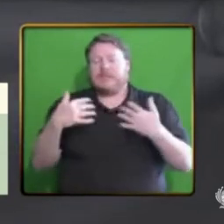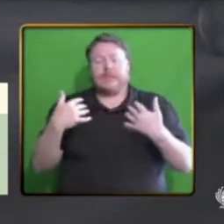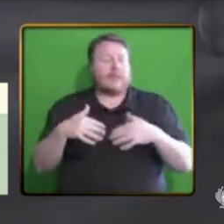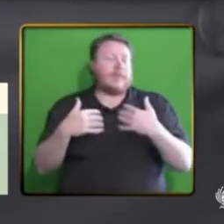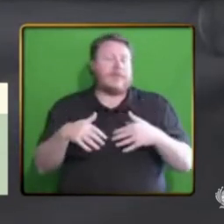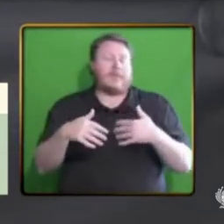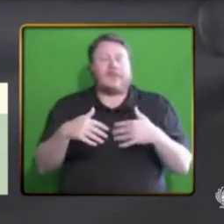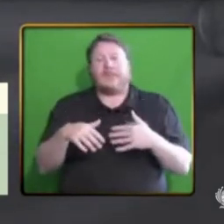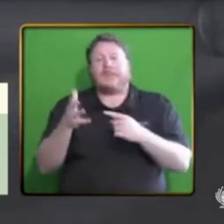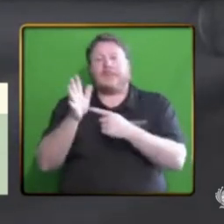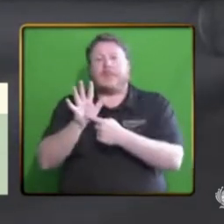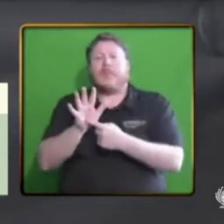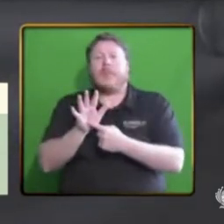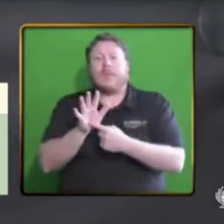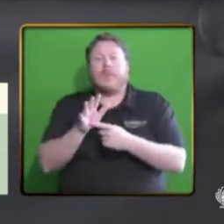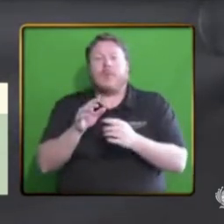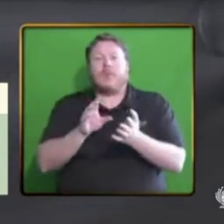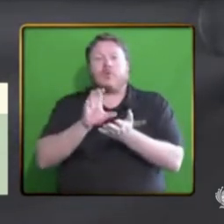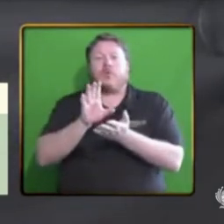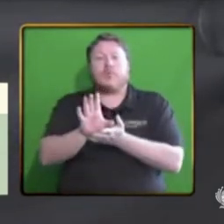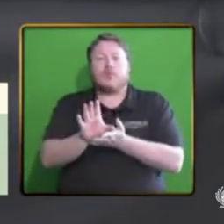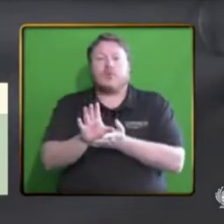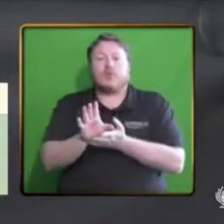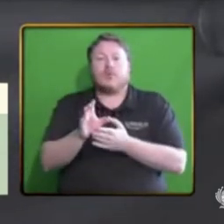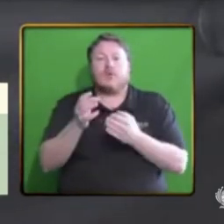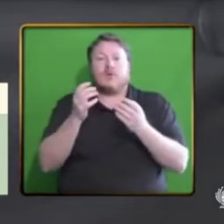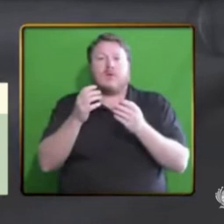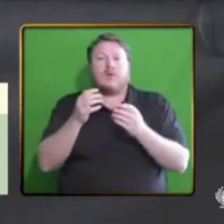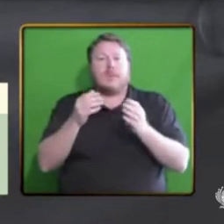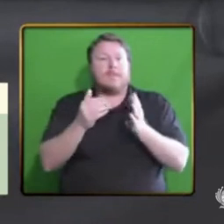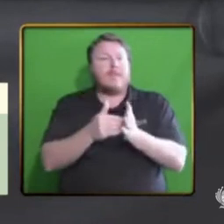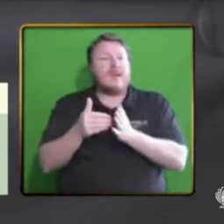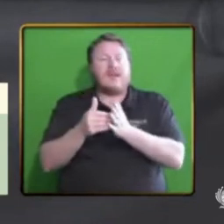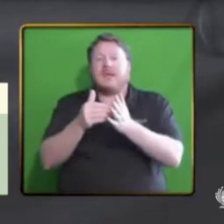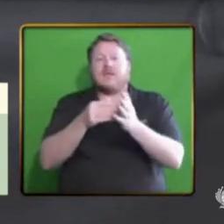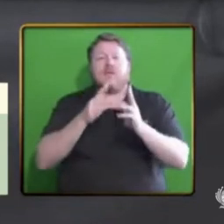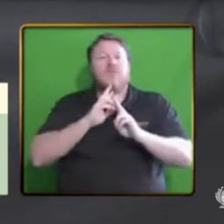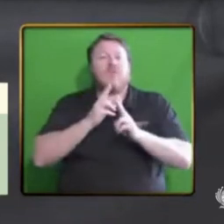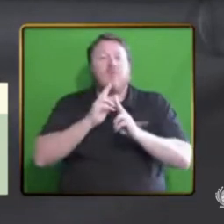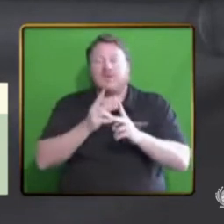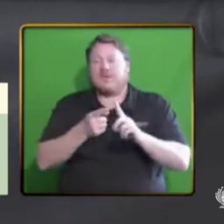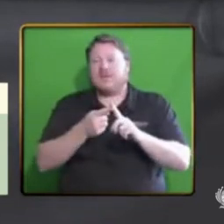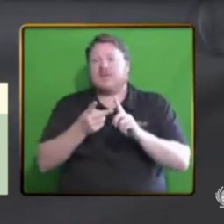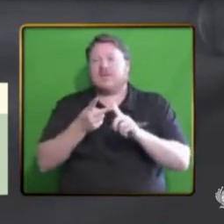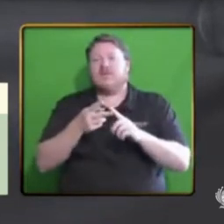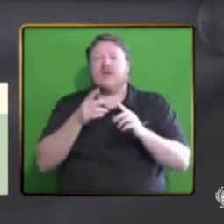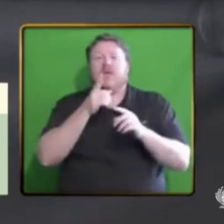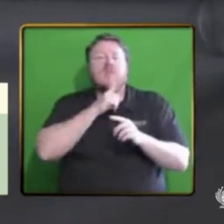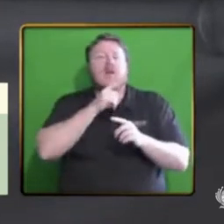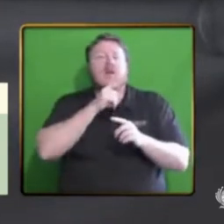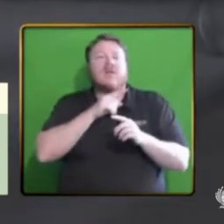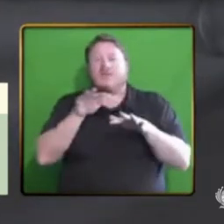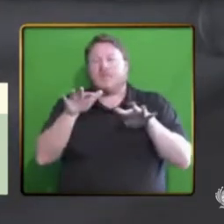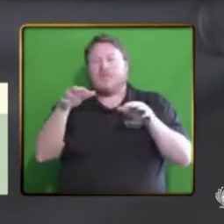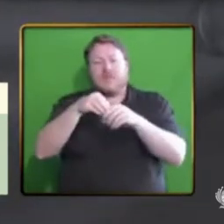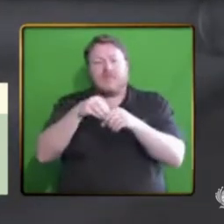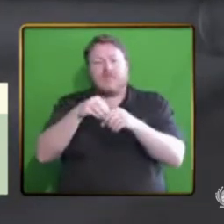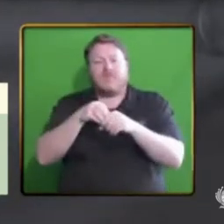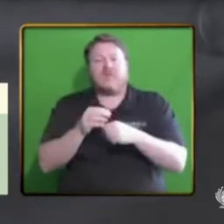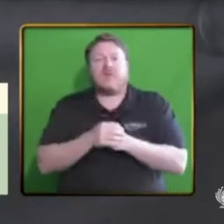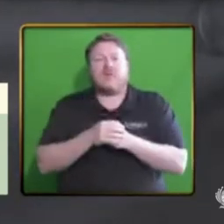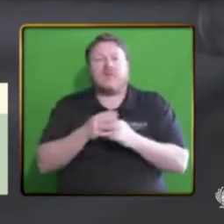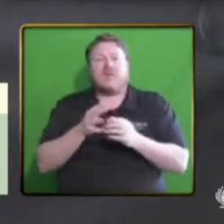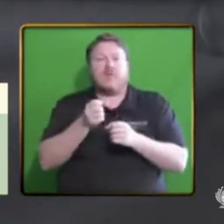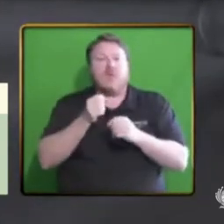were deeply enriched by contributions of millions of voices and thousands of stakeholders from around